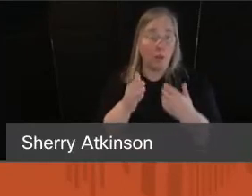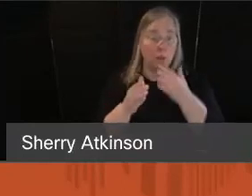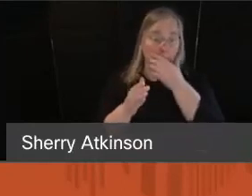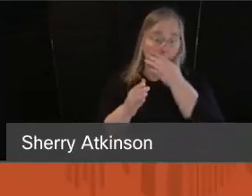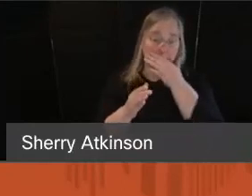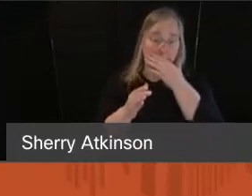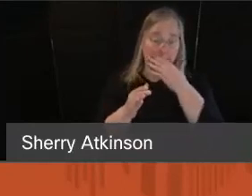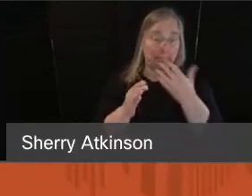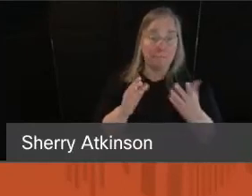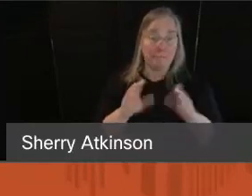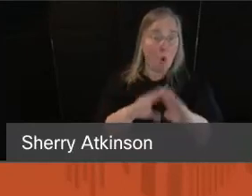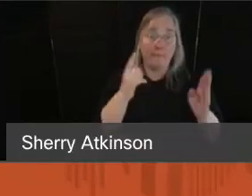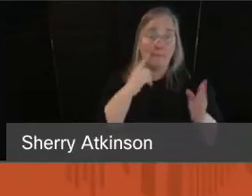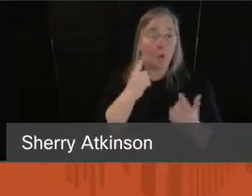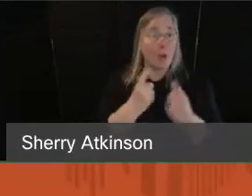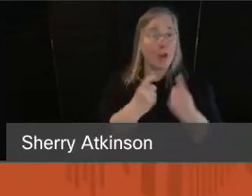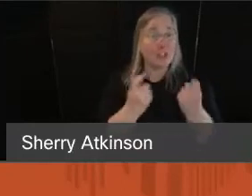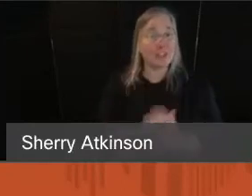take any questions.